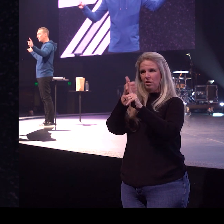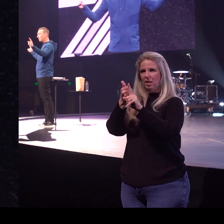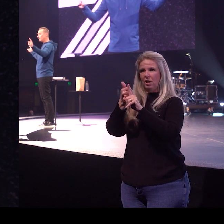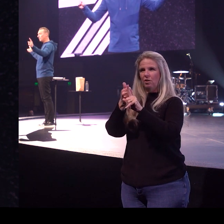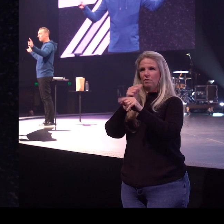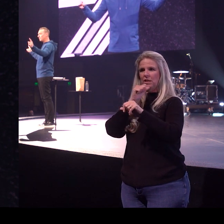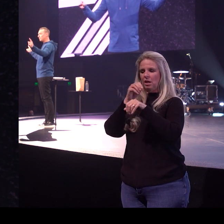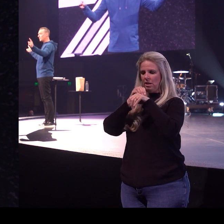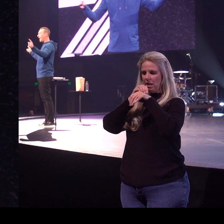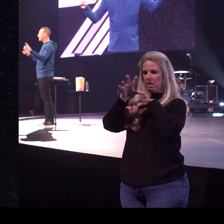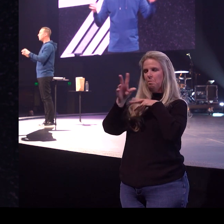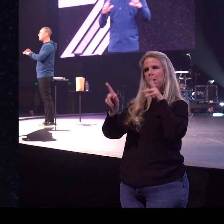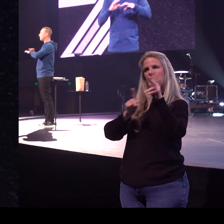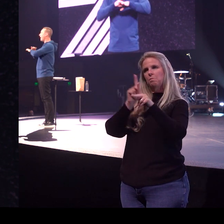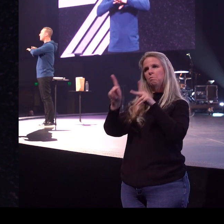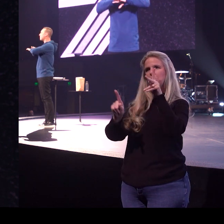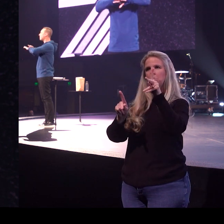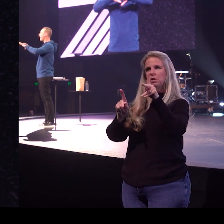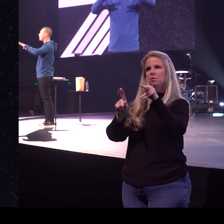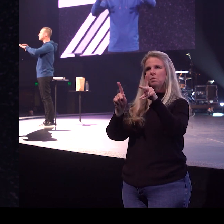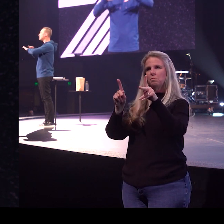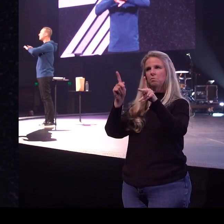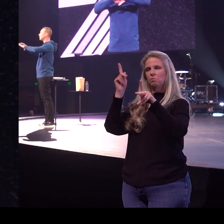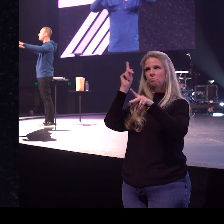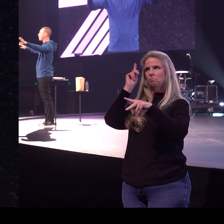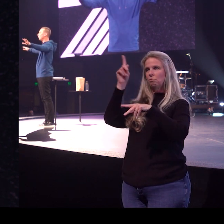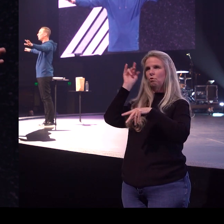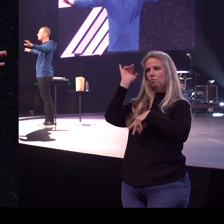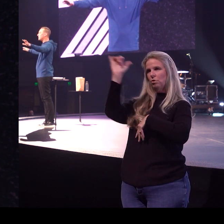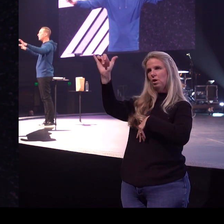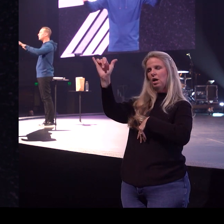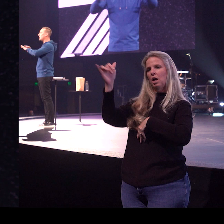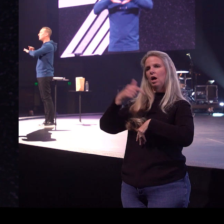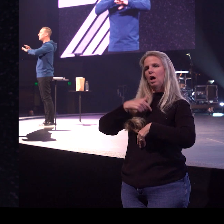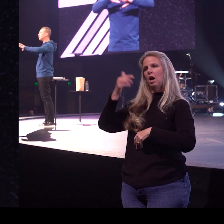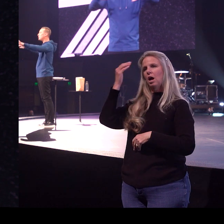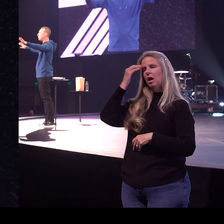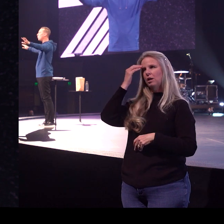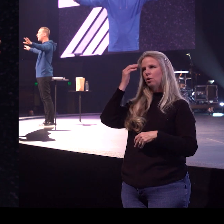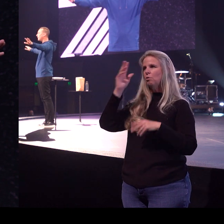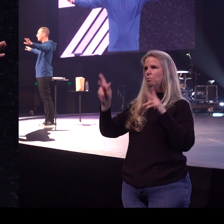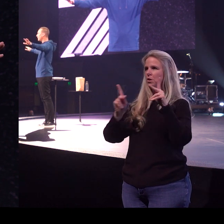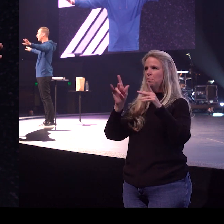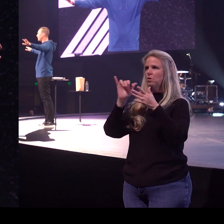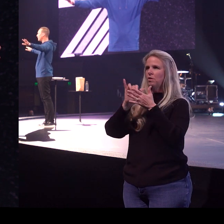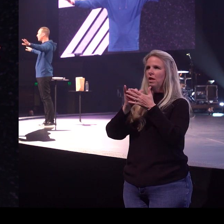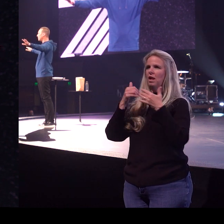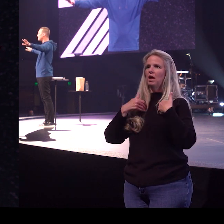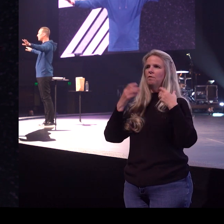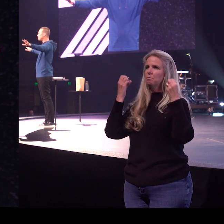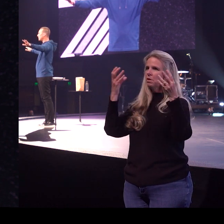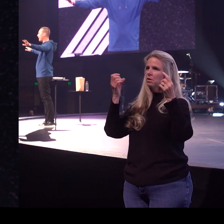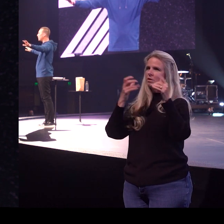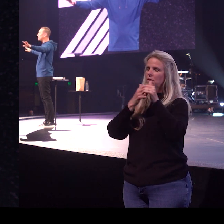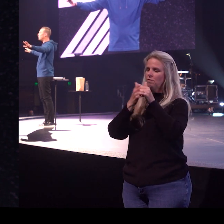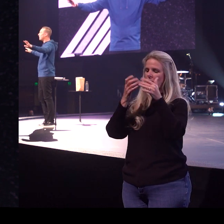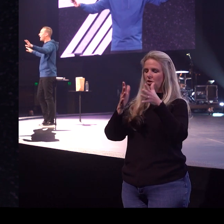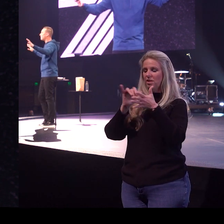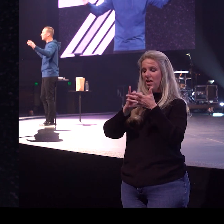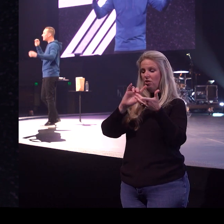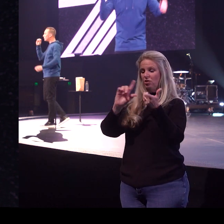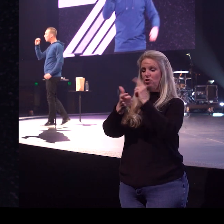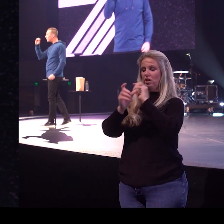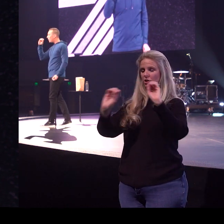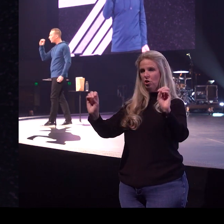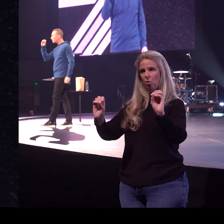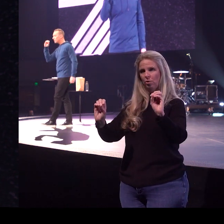eternity. I know people that have thousands of followers that are changing no one. I know people that